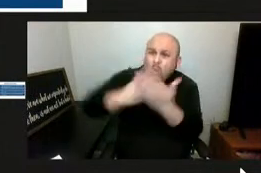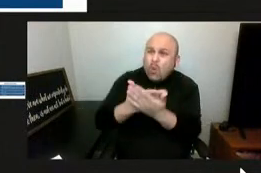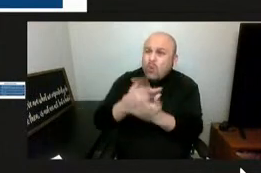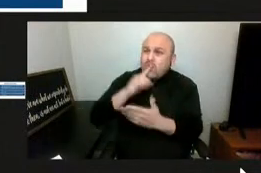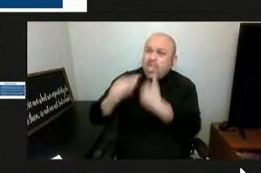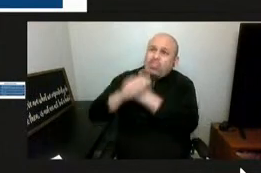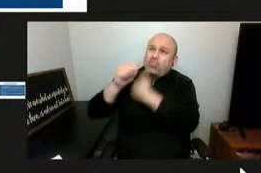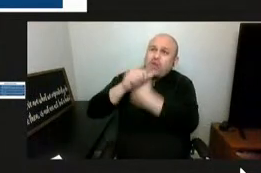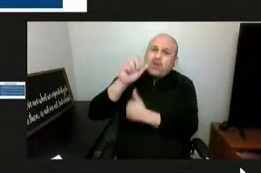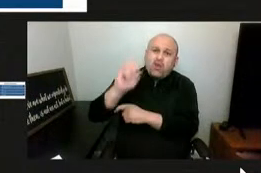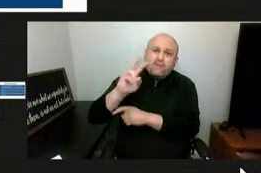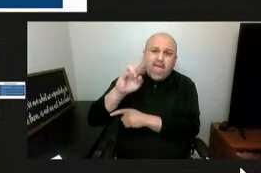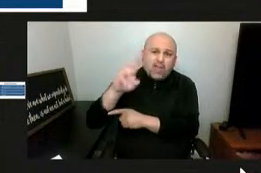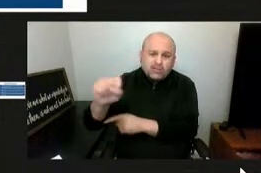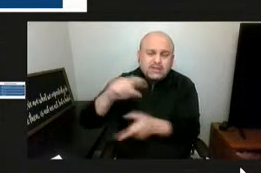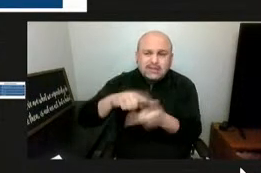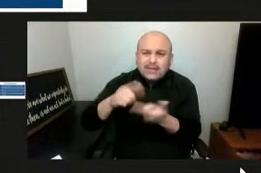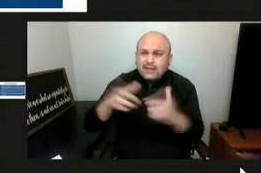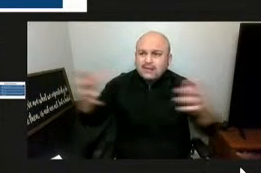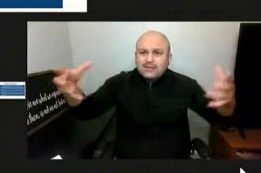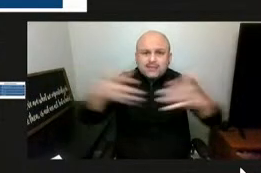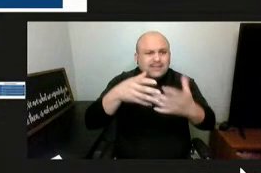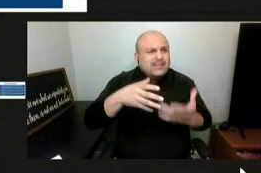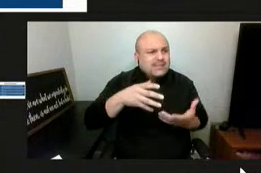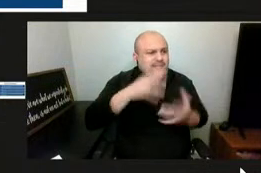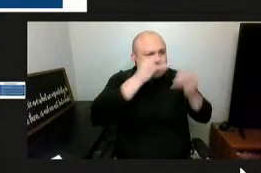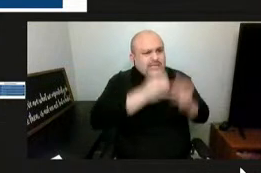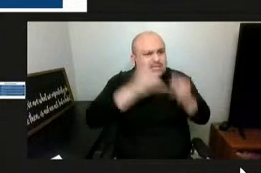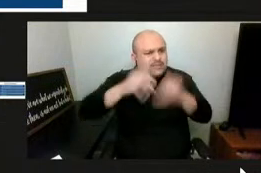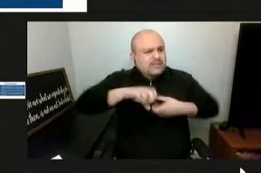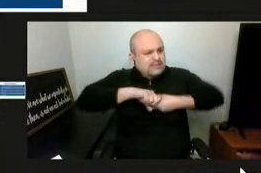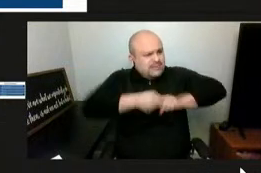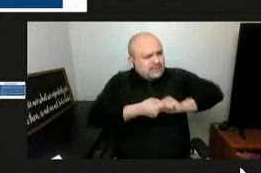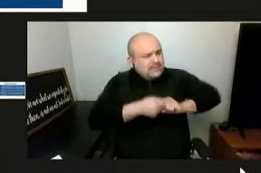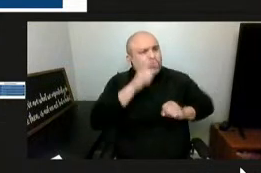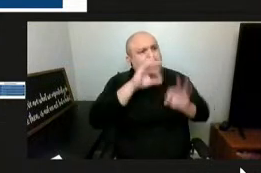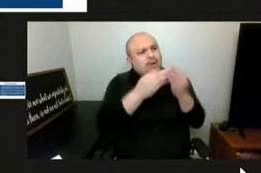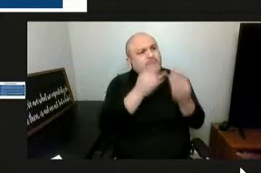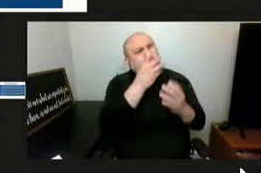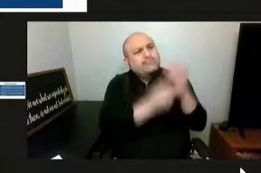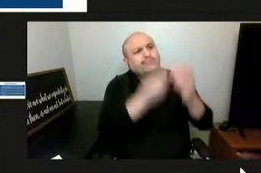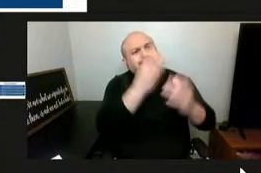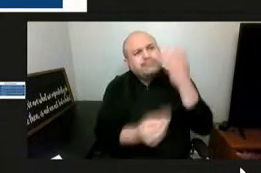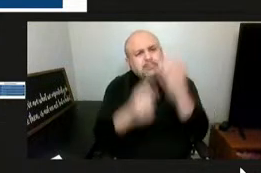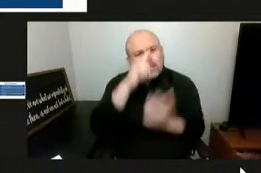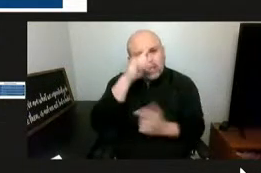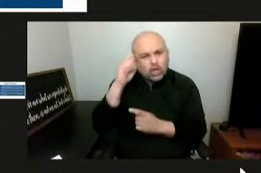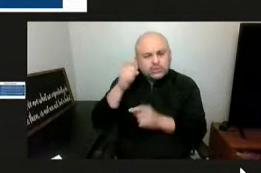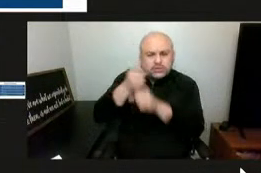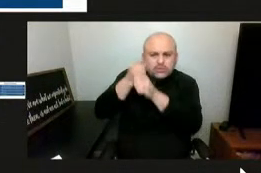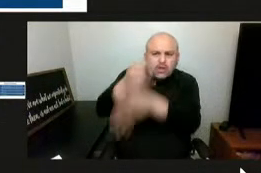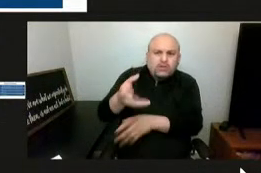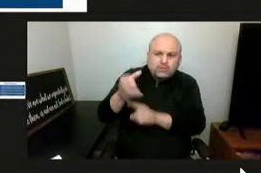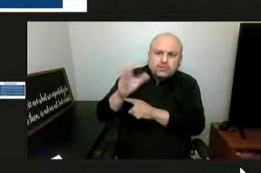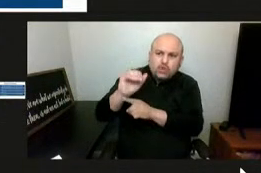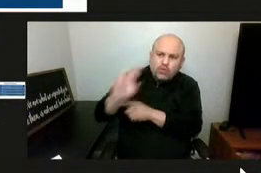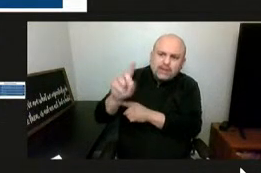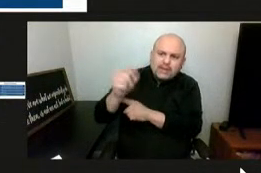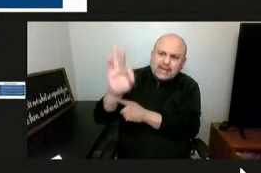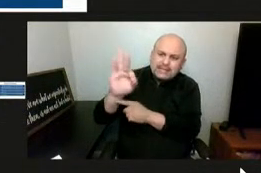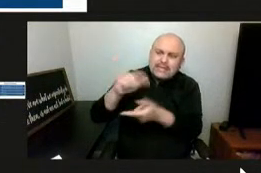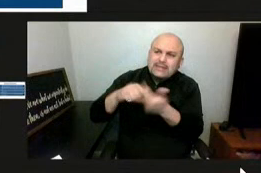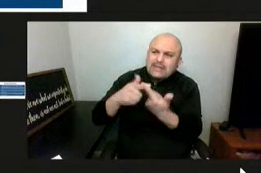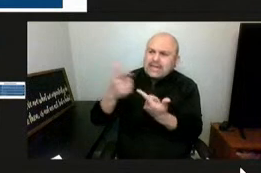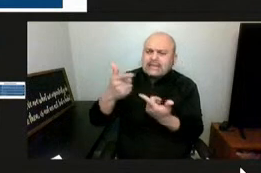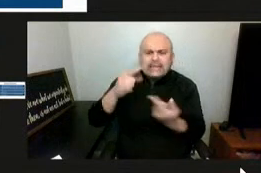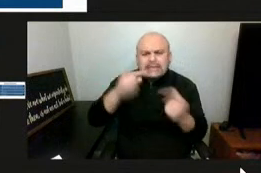the collective and individual grief over loved ones who have died from COVID-19 that have produced alarming mental health trends for